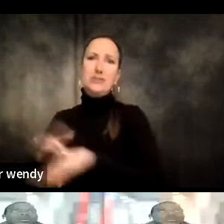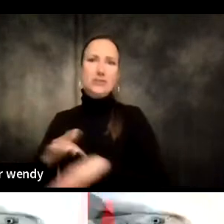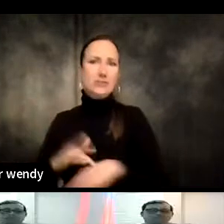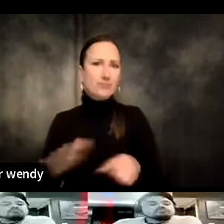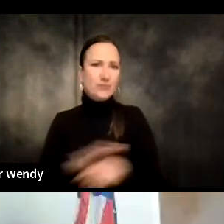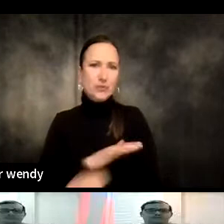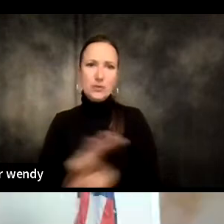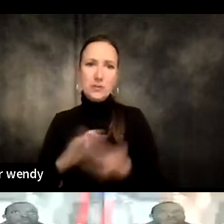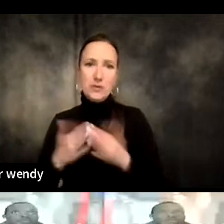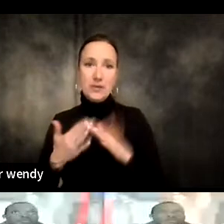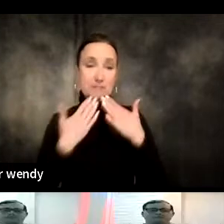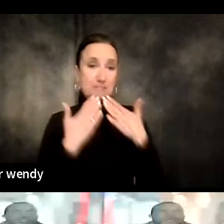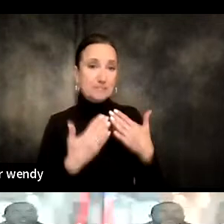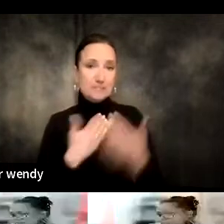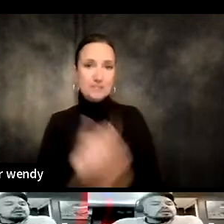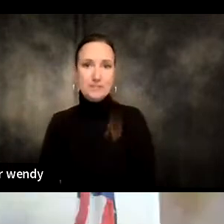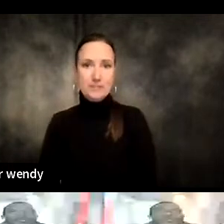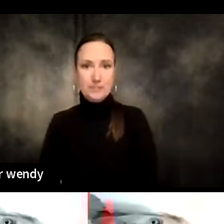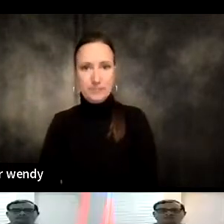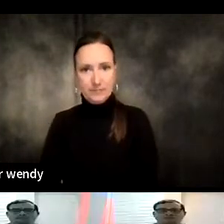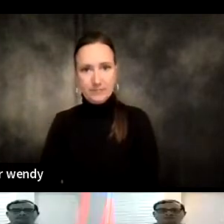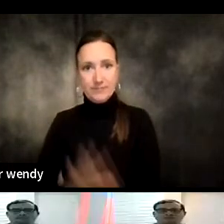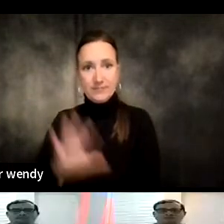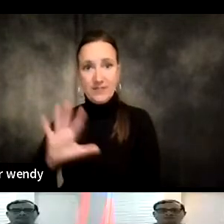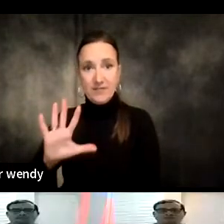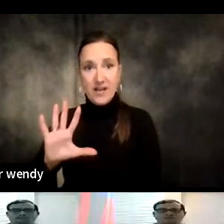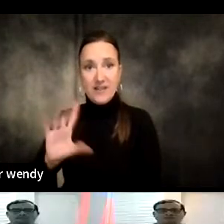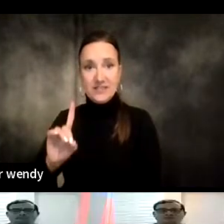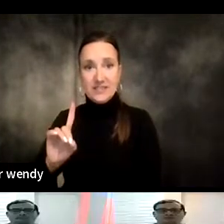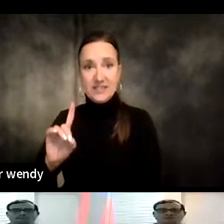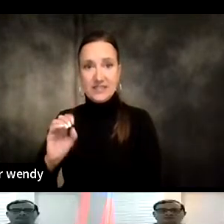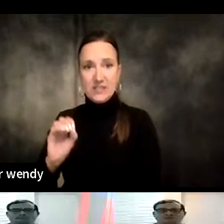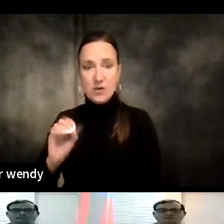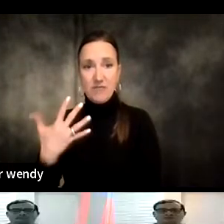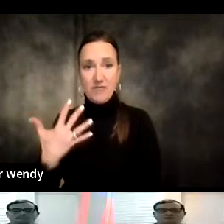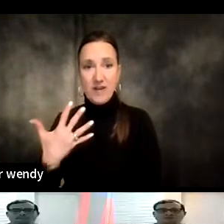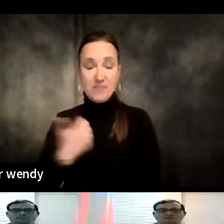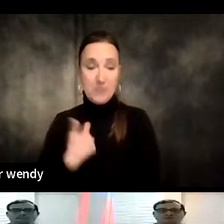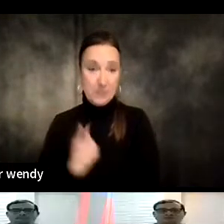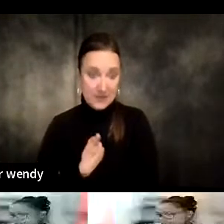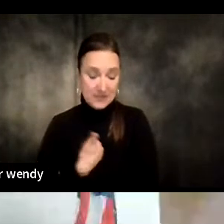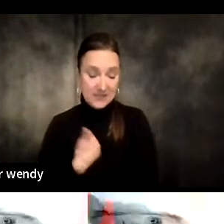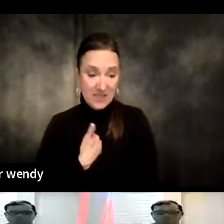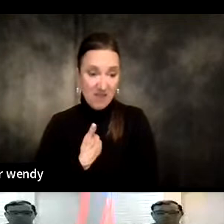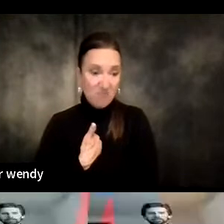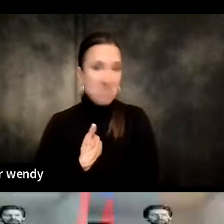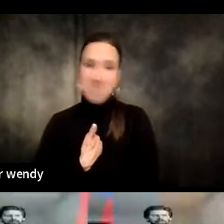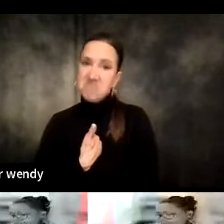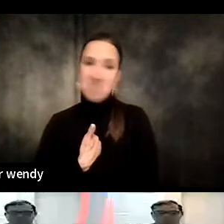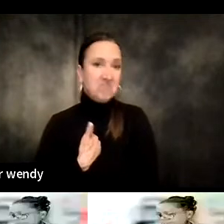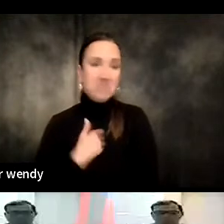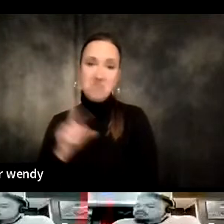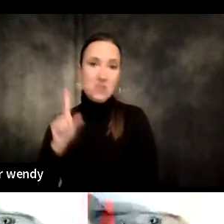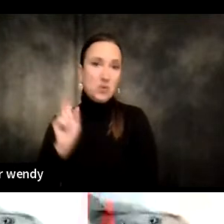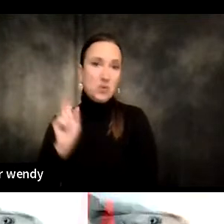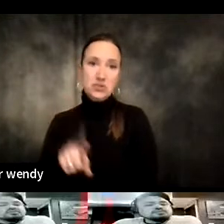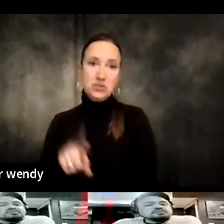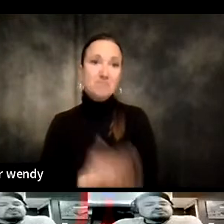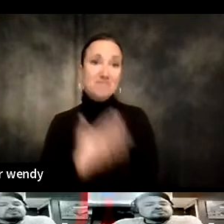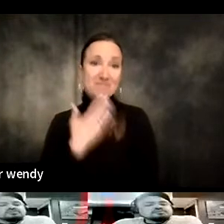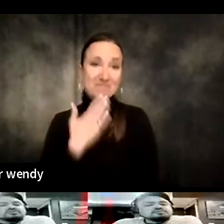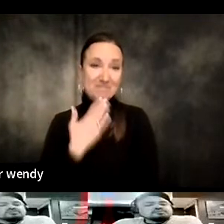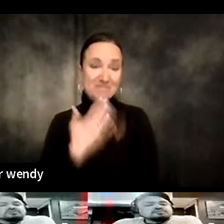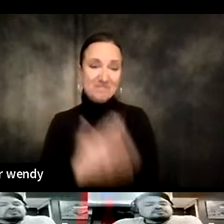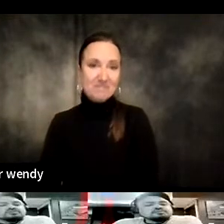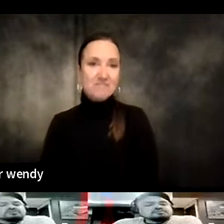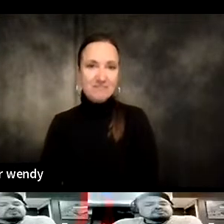you. Okay, 5D05 is myself. I don't believe I have any questions at this time. Thank you. Just